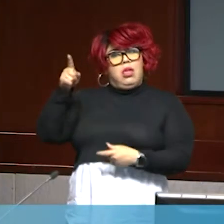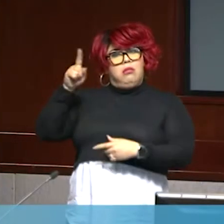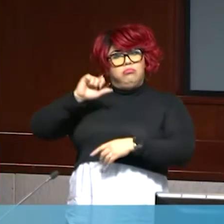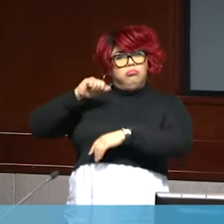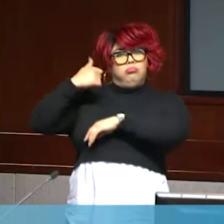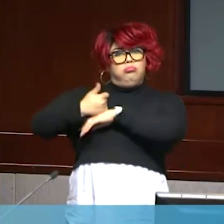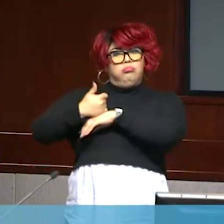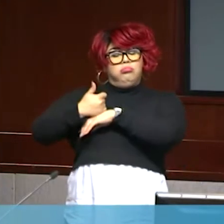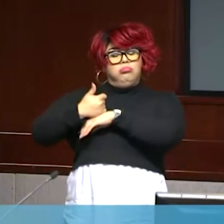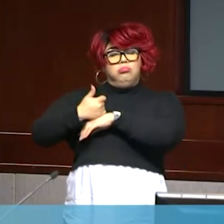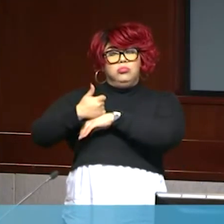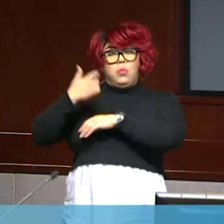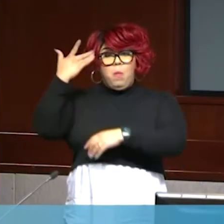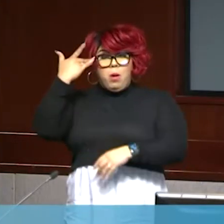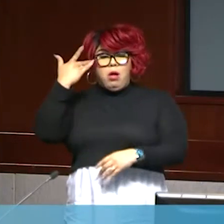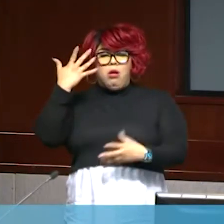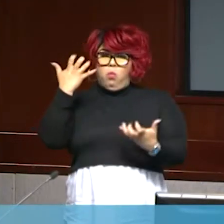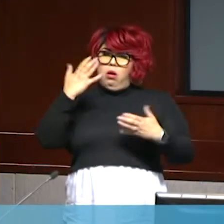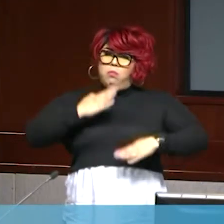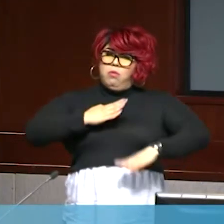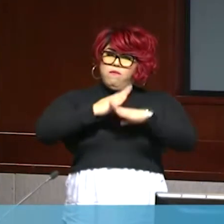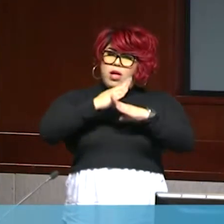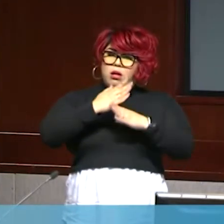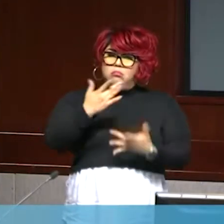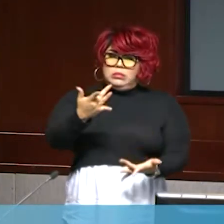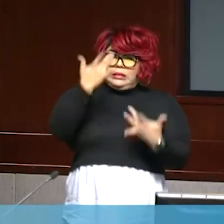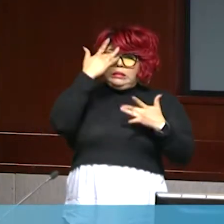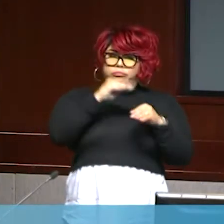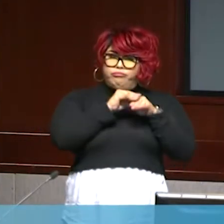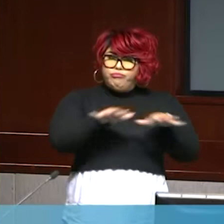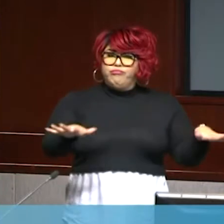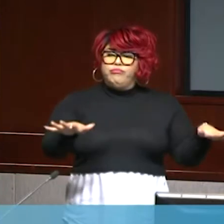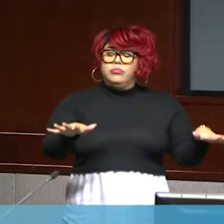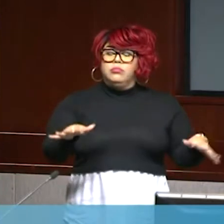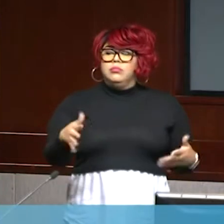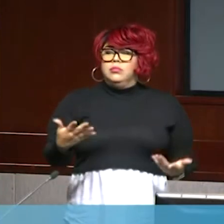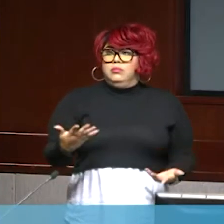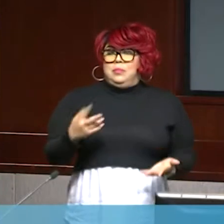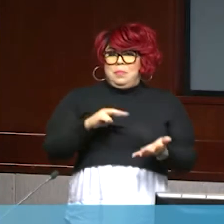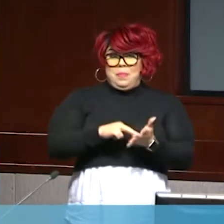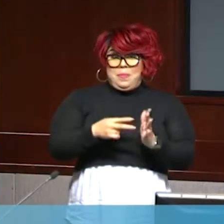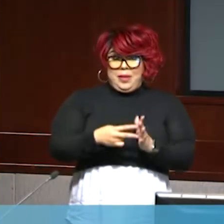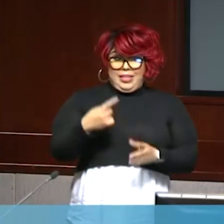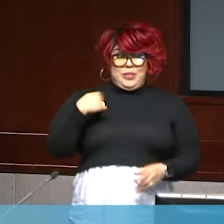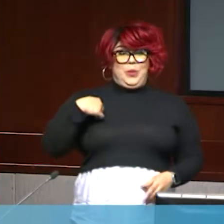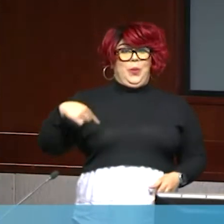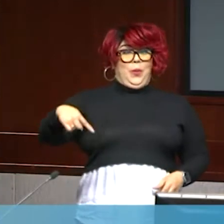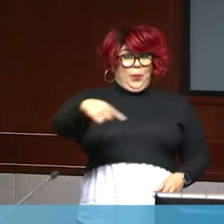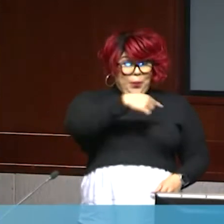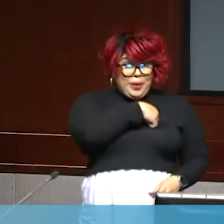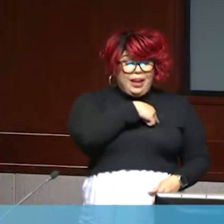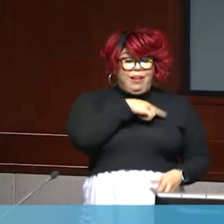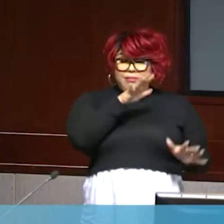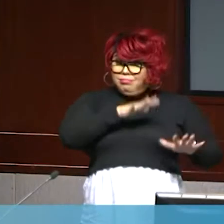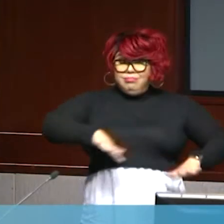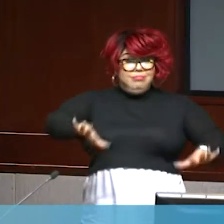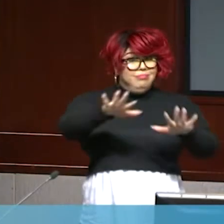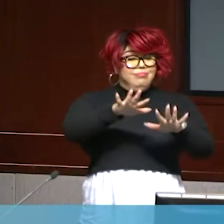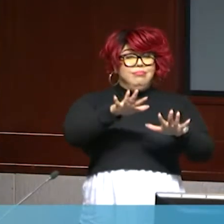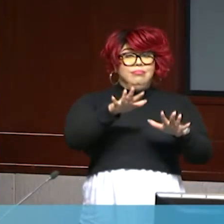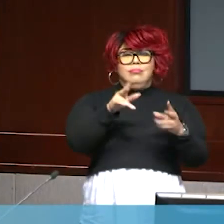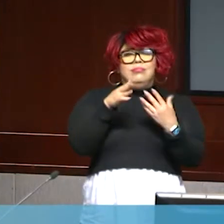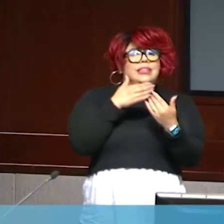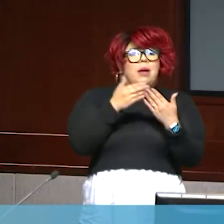to prevent disease transmission. We need to do everything we can, both as a member